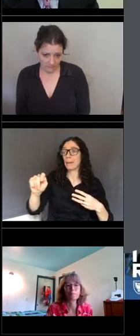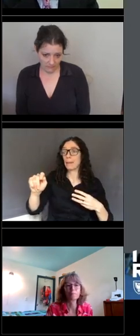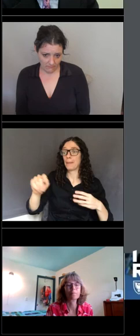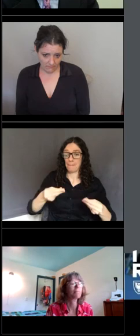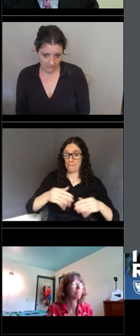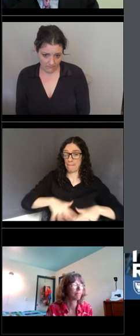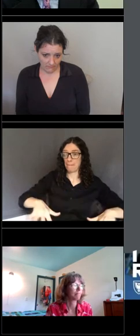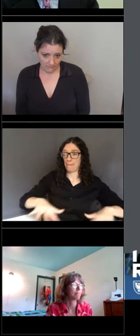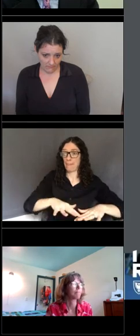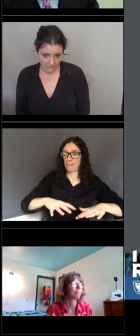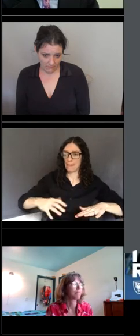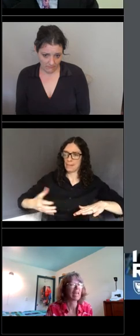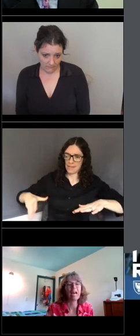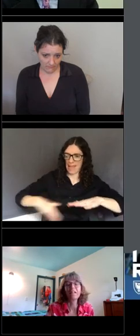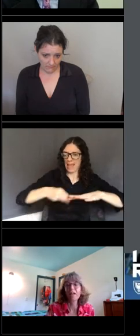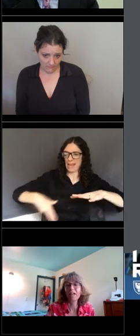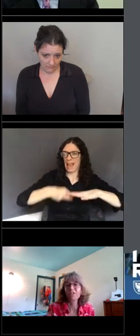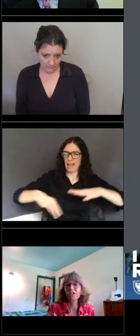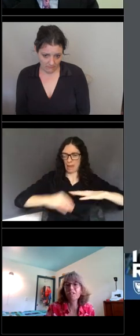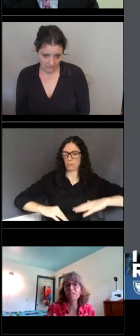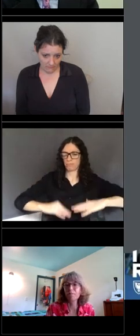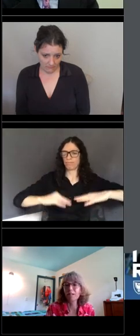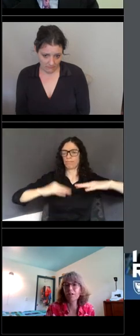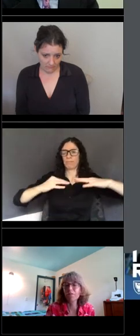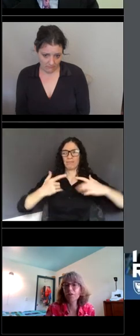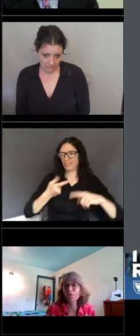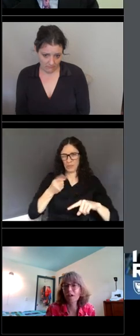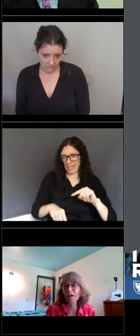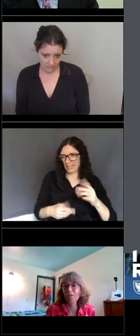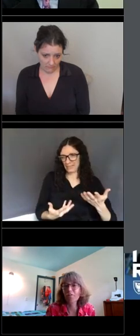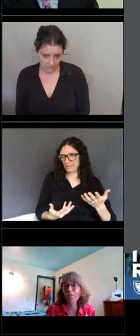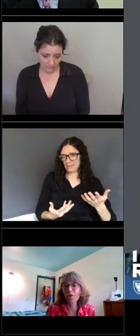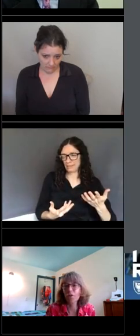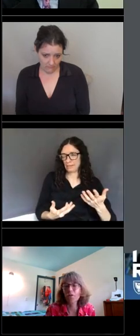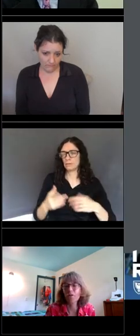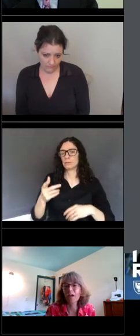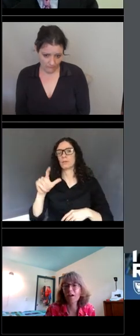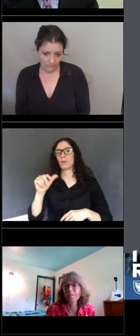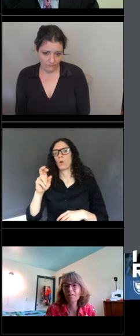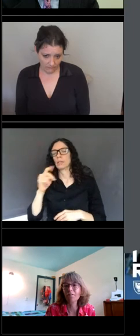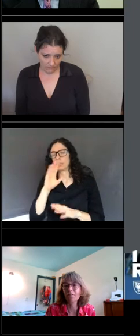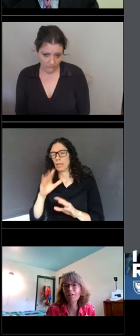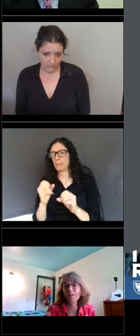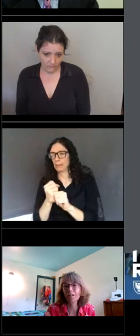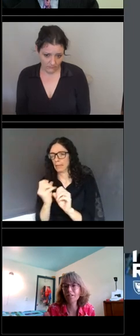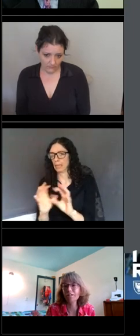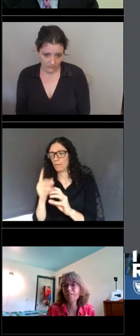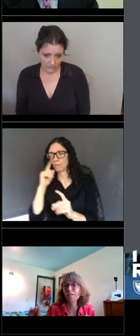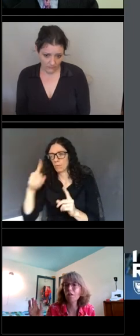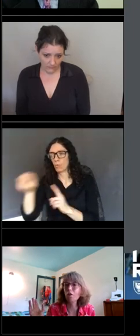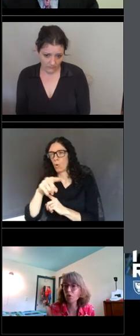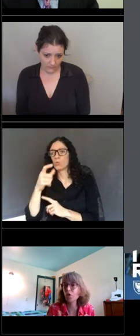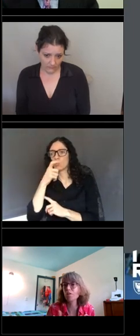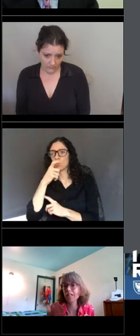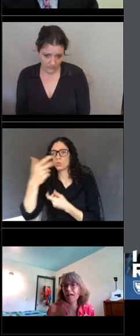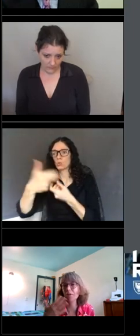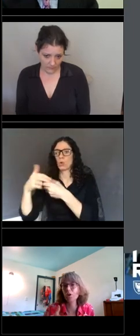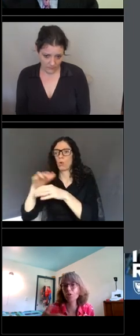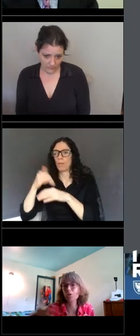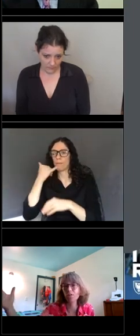in mind. Yeah, and just to be clear for those on the phone, Greater Farallones